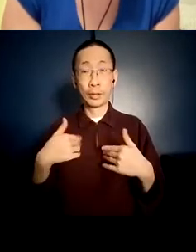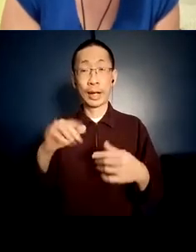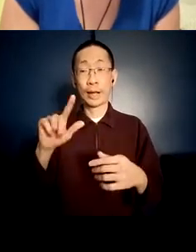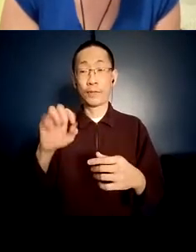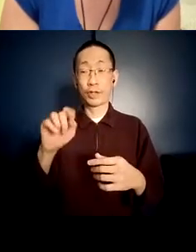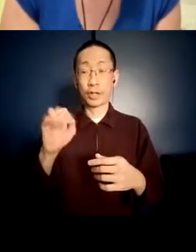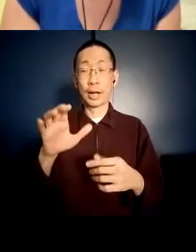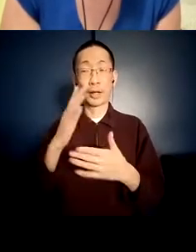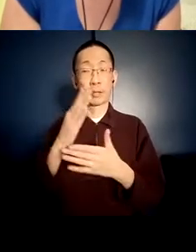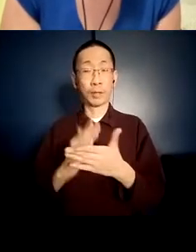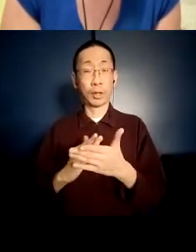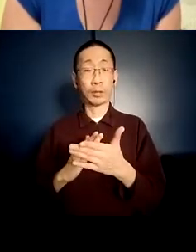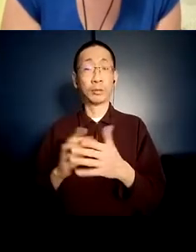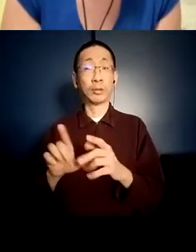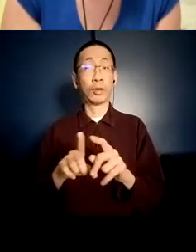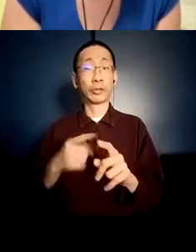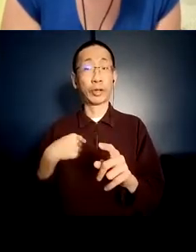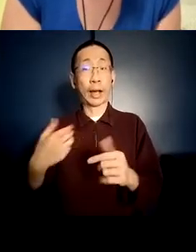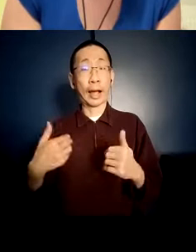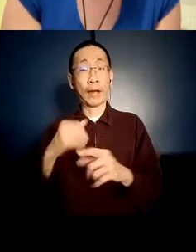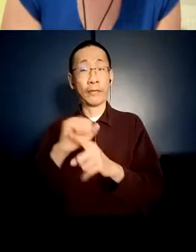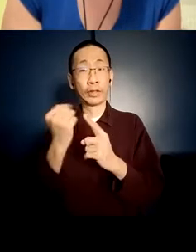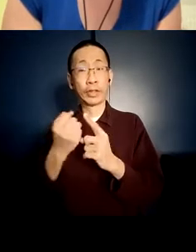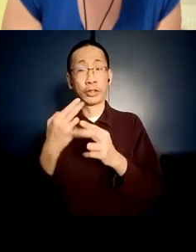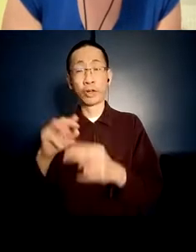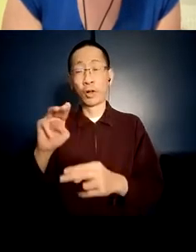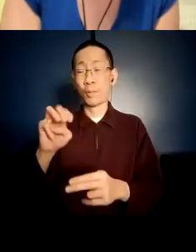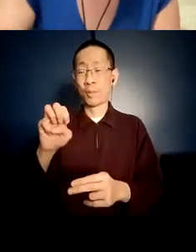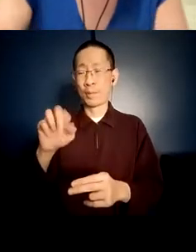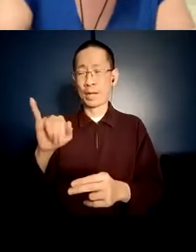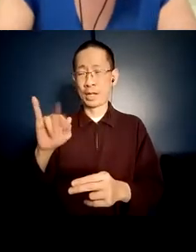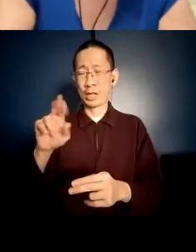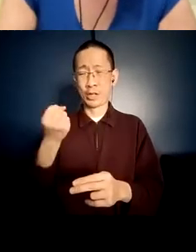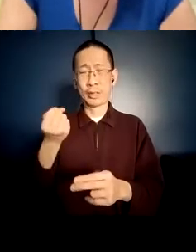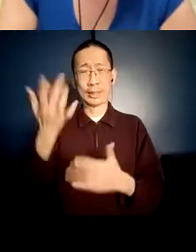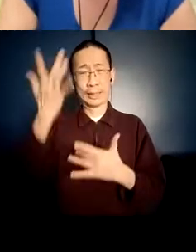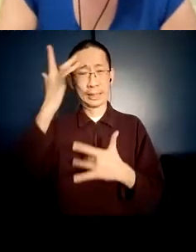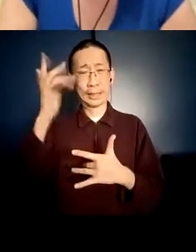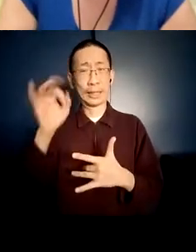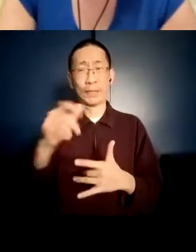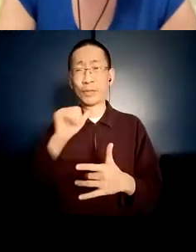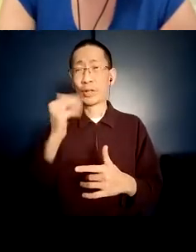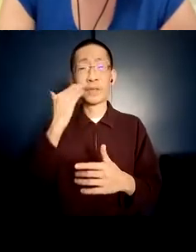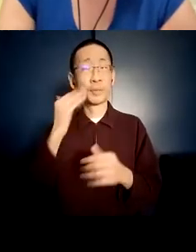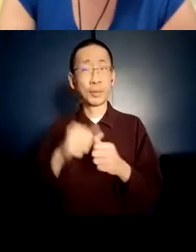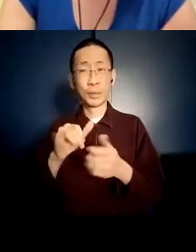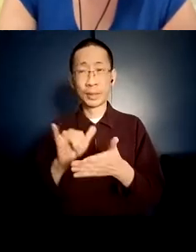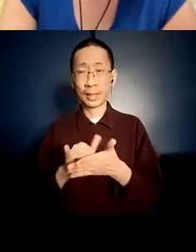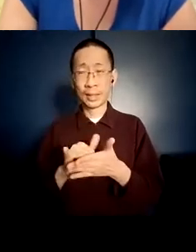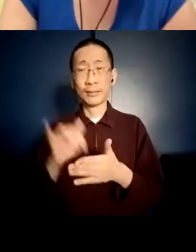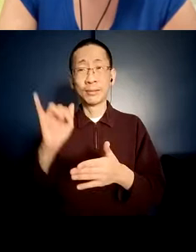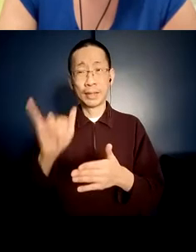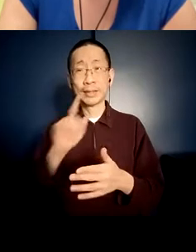component. And I also have a condition called Meniere's disease. For those who are not familiar with that, it is a